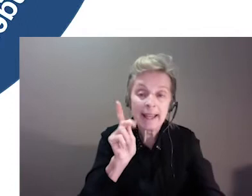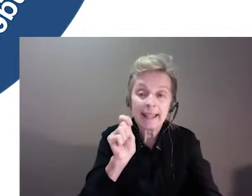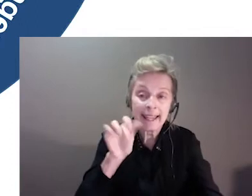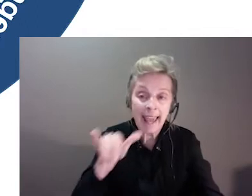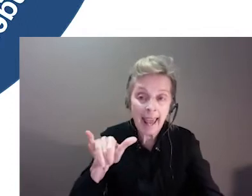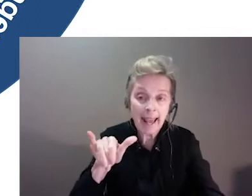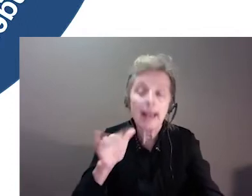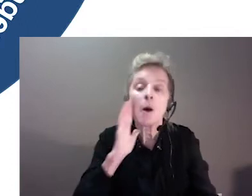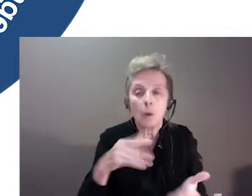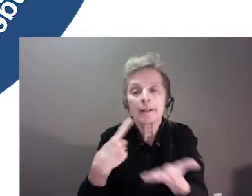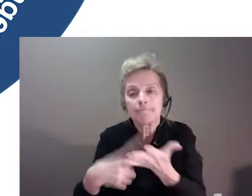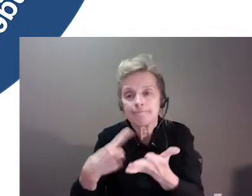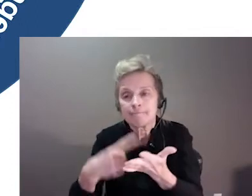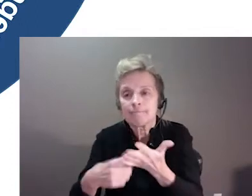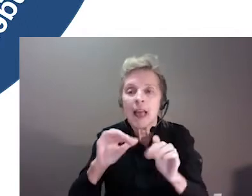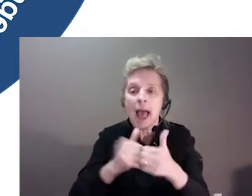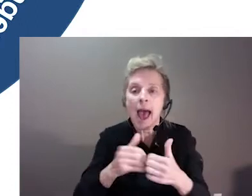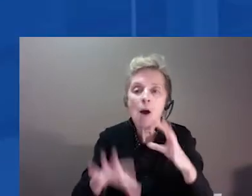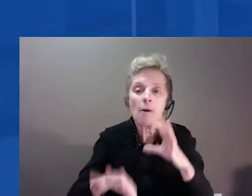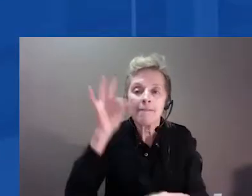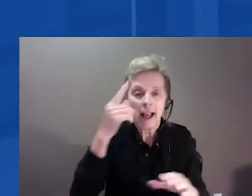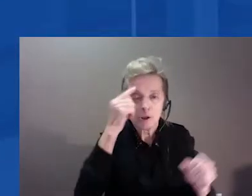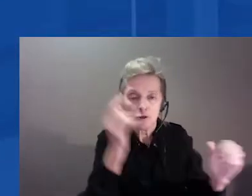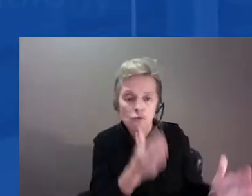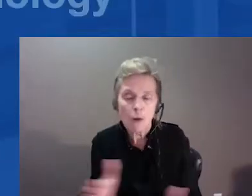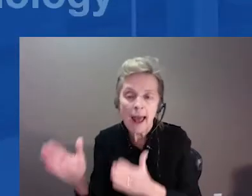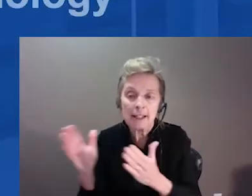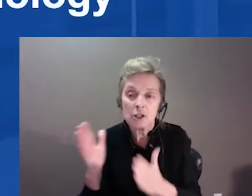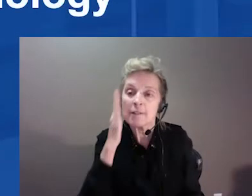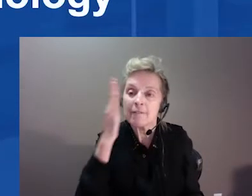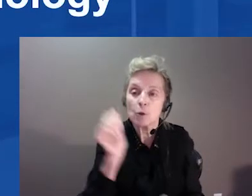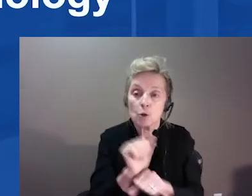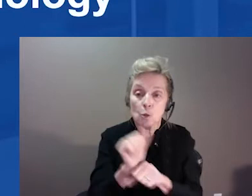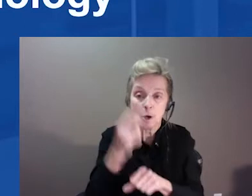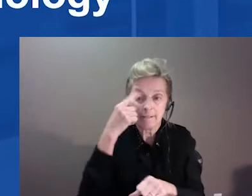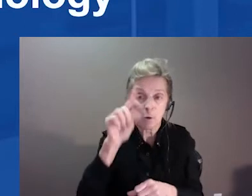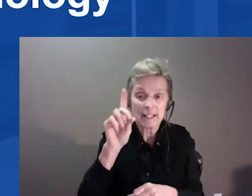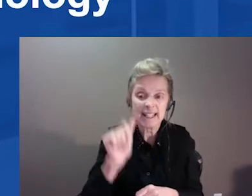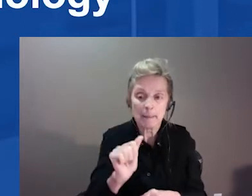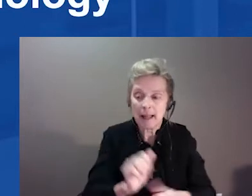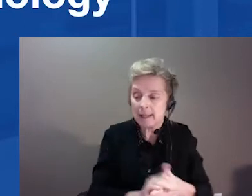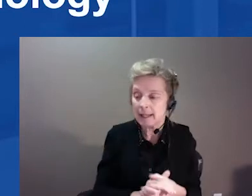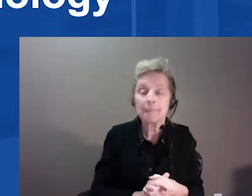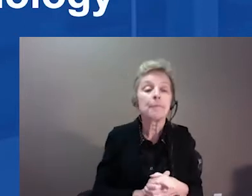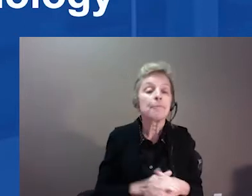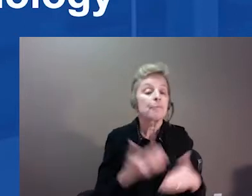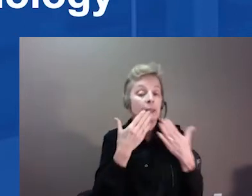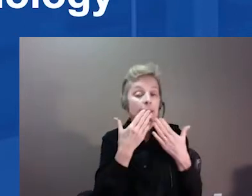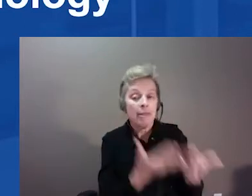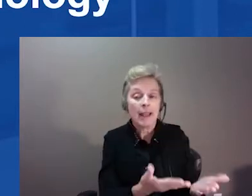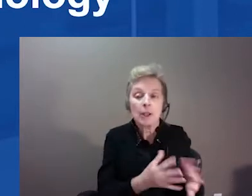that seeks to find some strategies and programs in the future work for people with disabilities. Thank you, Ellie.